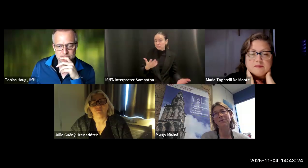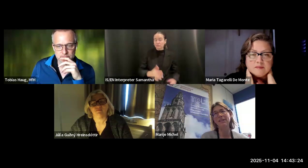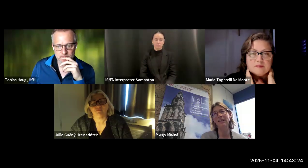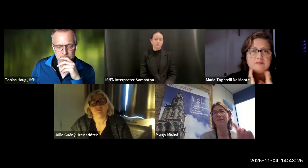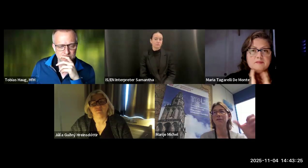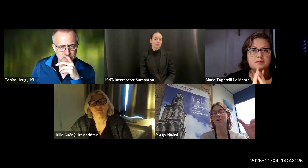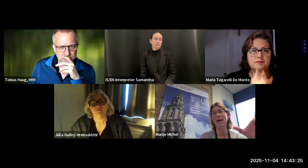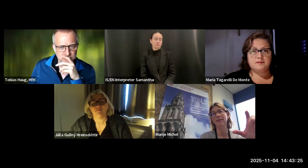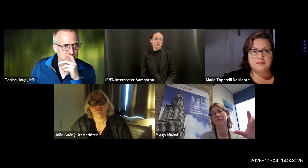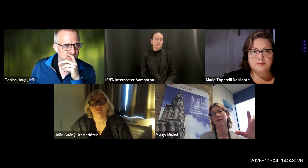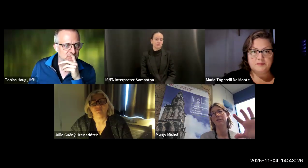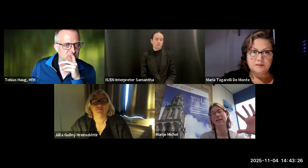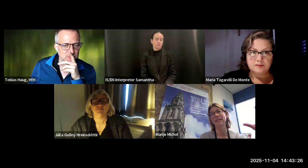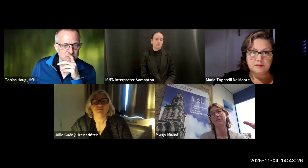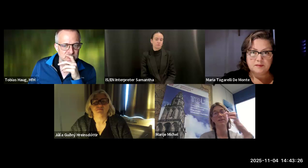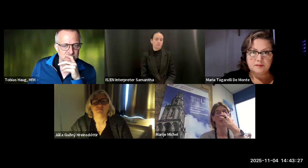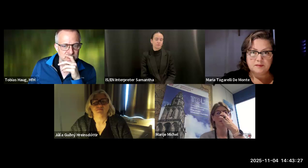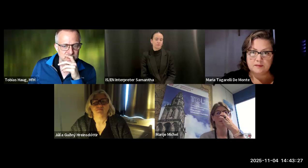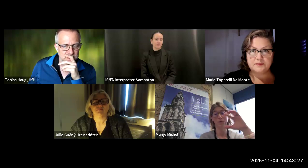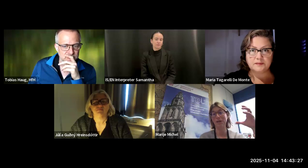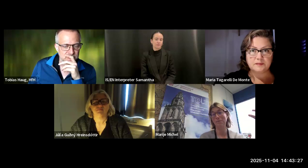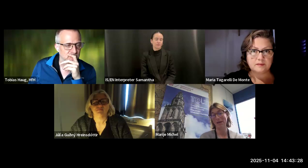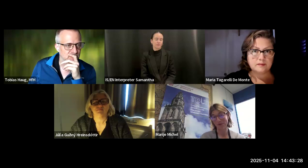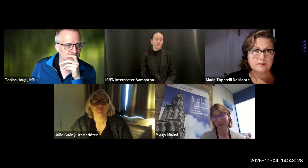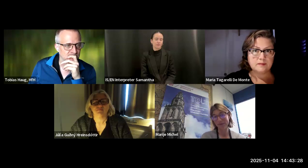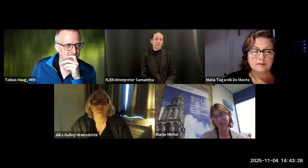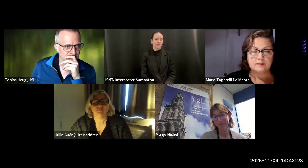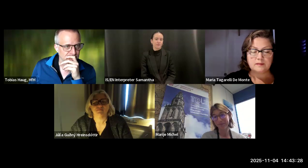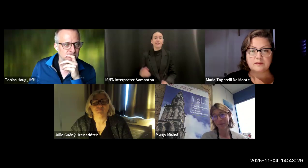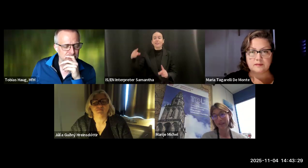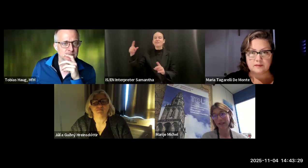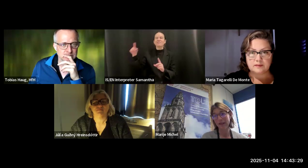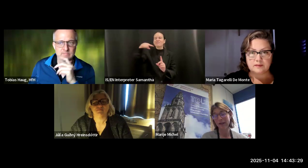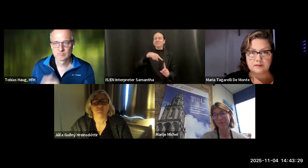I mean, if you go back to the whole idea with the working memory,